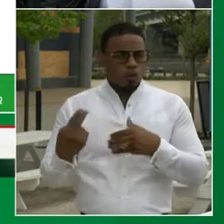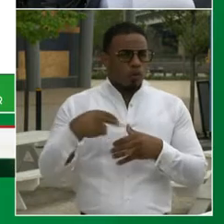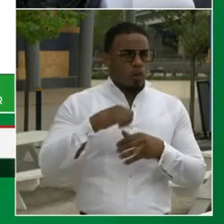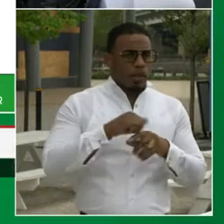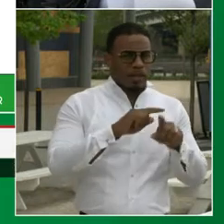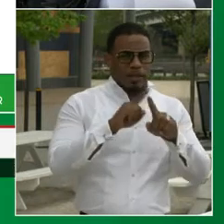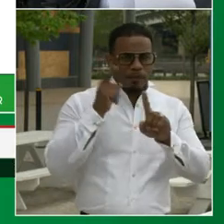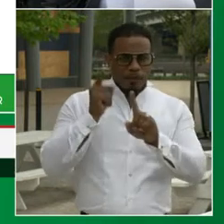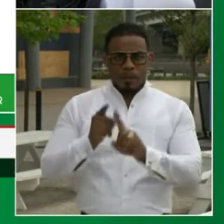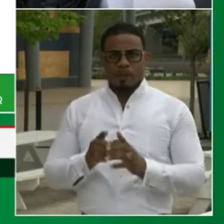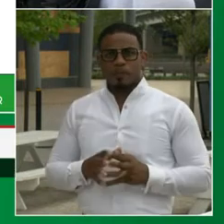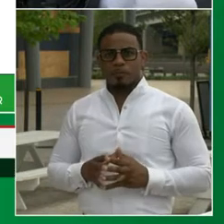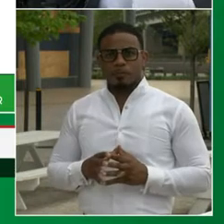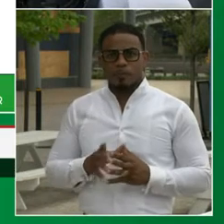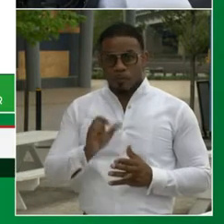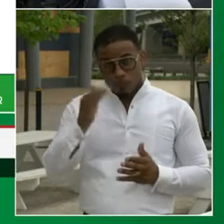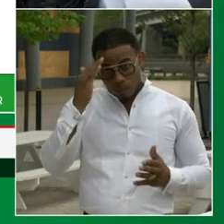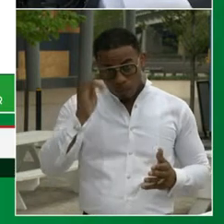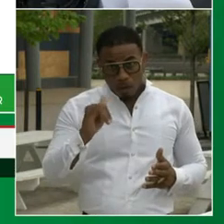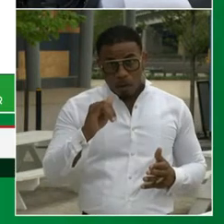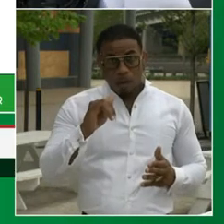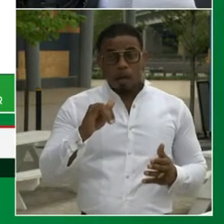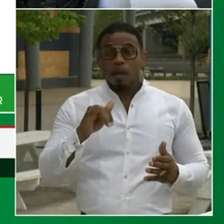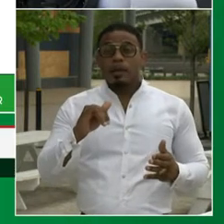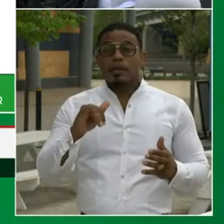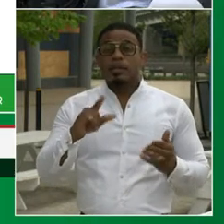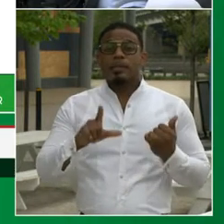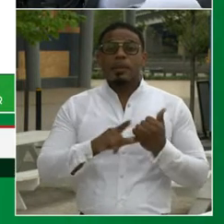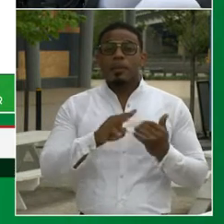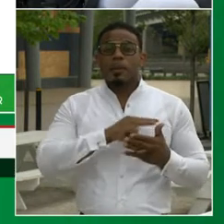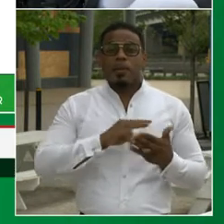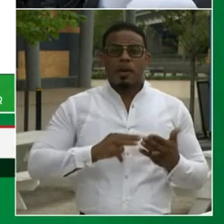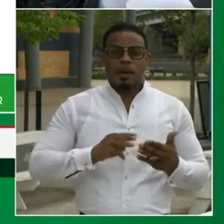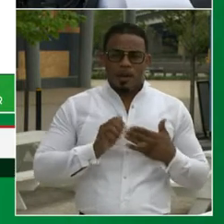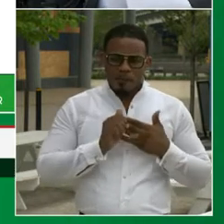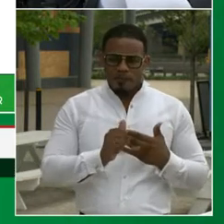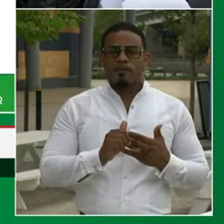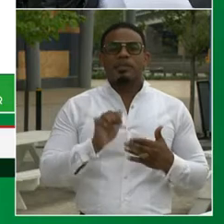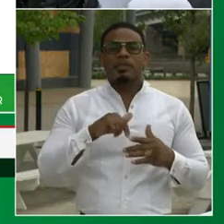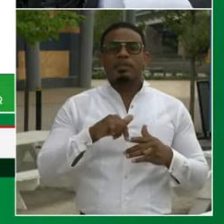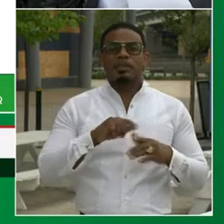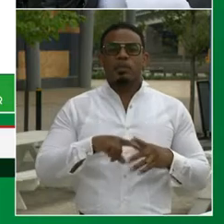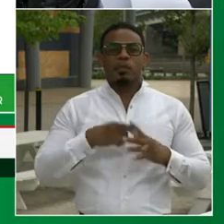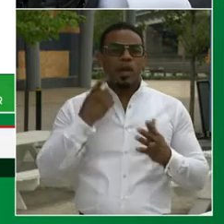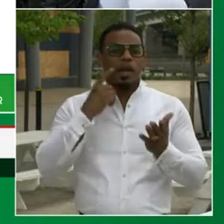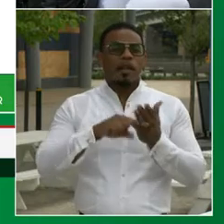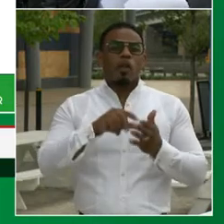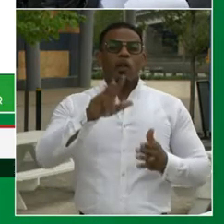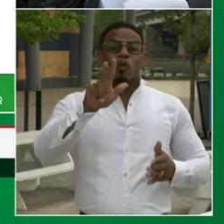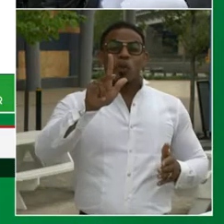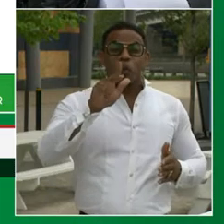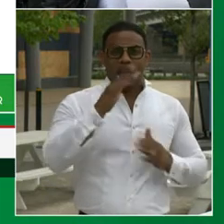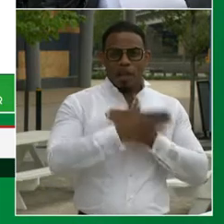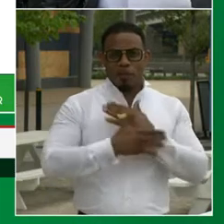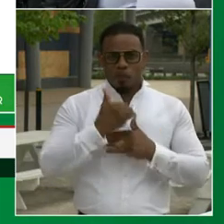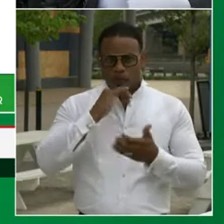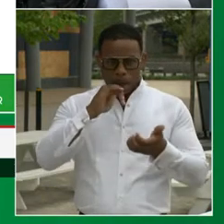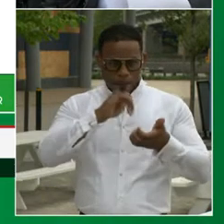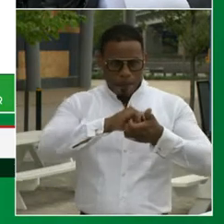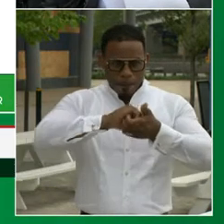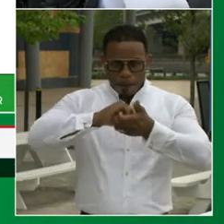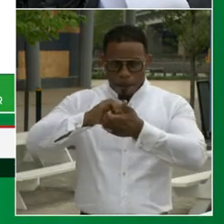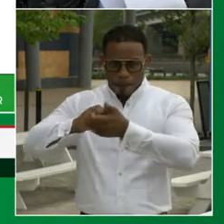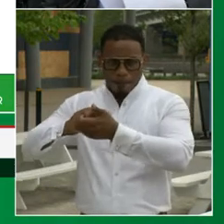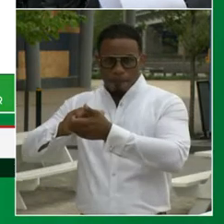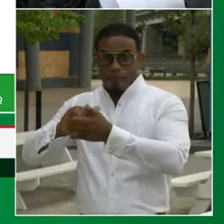us on the different missions. As you know, Deputy Mayor, as part of our international initiative, we actually identified 23 countries that we're going to be doing